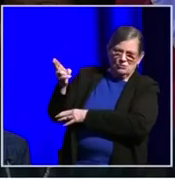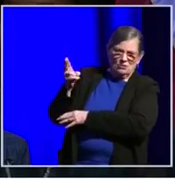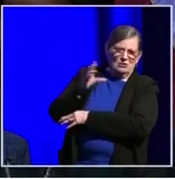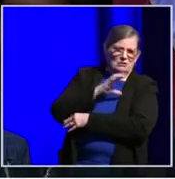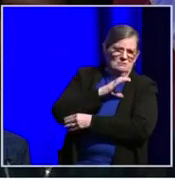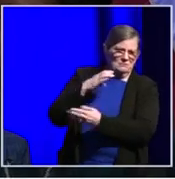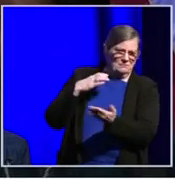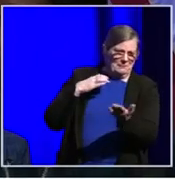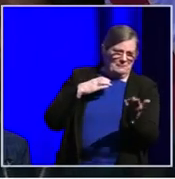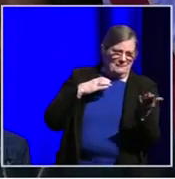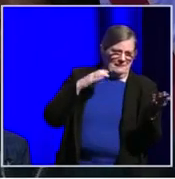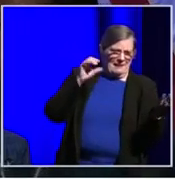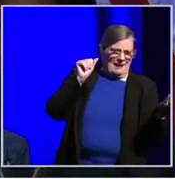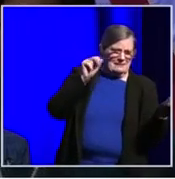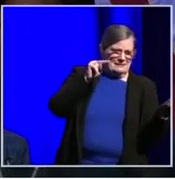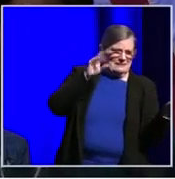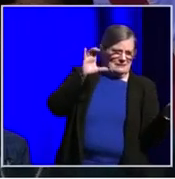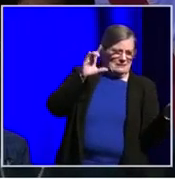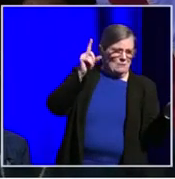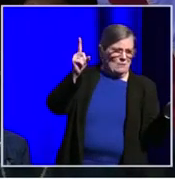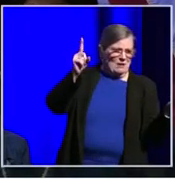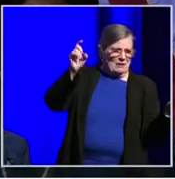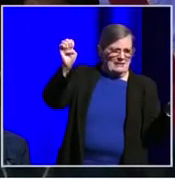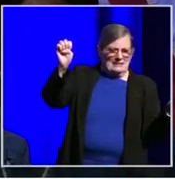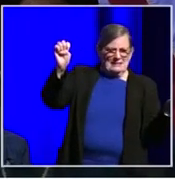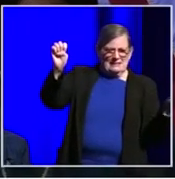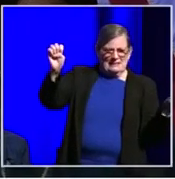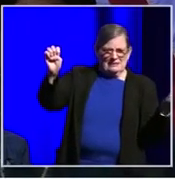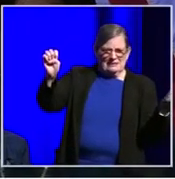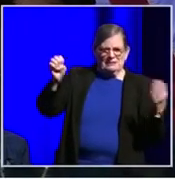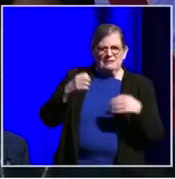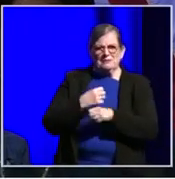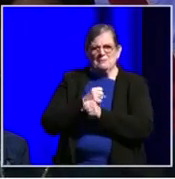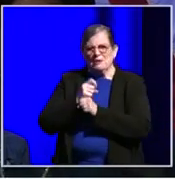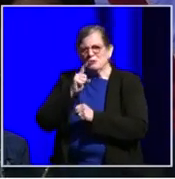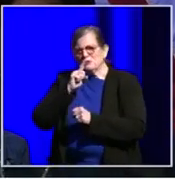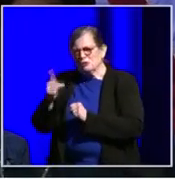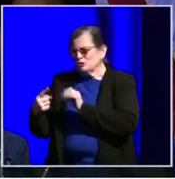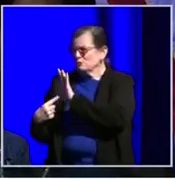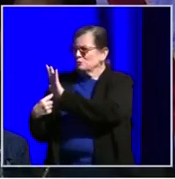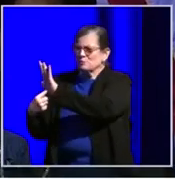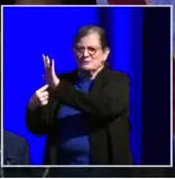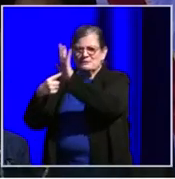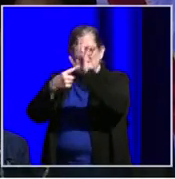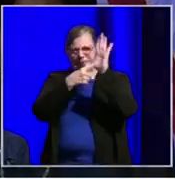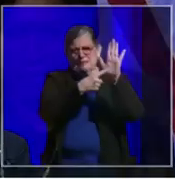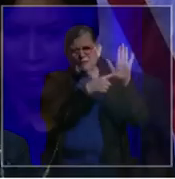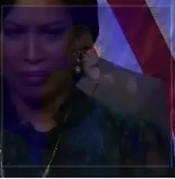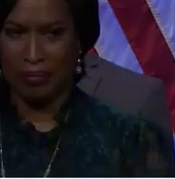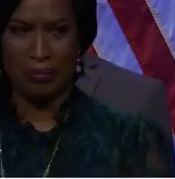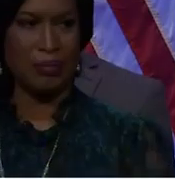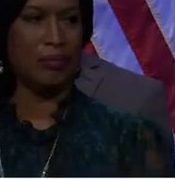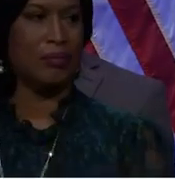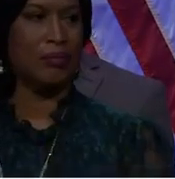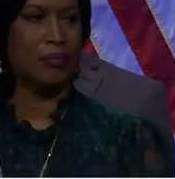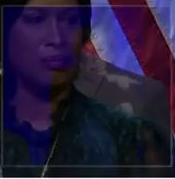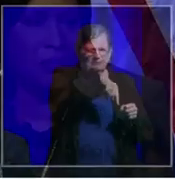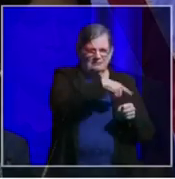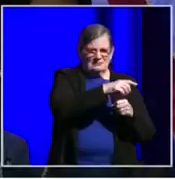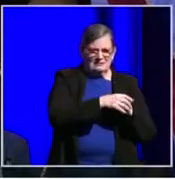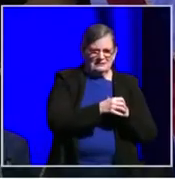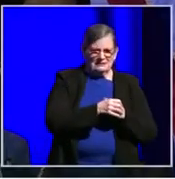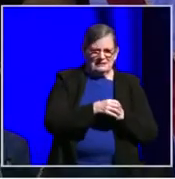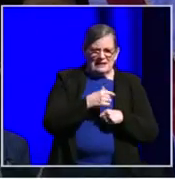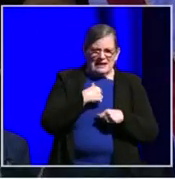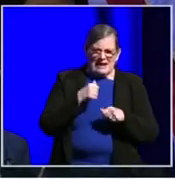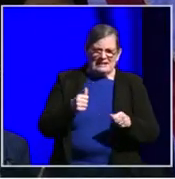and ensuring that the eastern part of Ward 1 will have its own representation at our most local level. I could give you a long list of things we've accomplished together